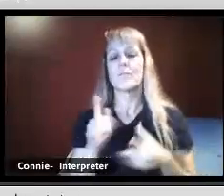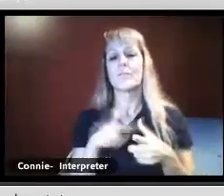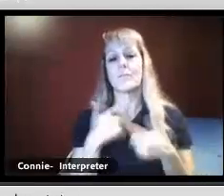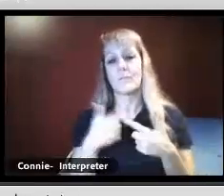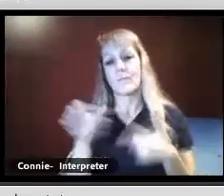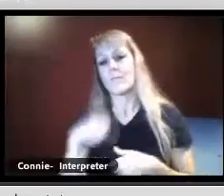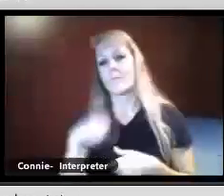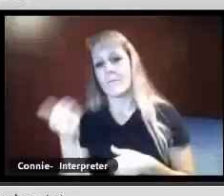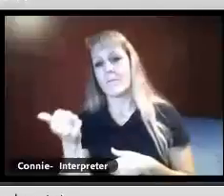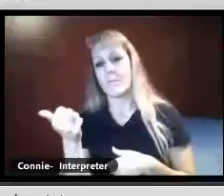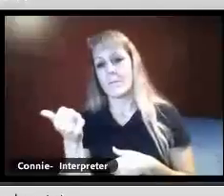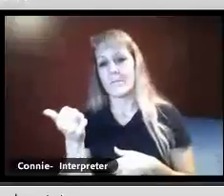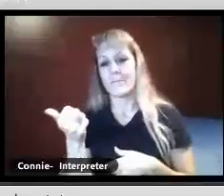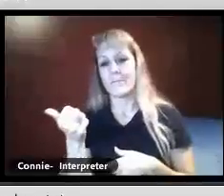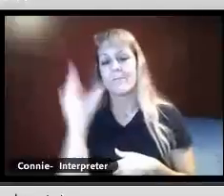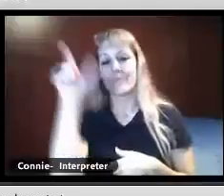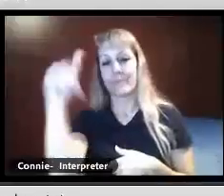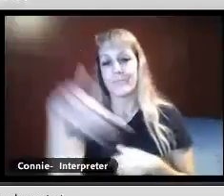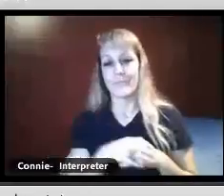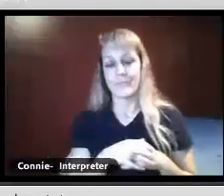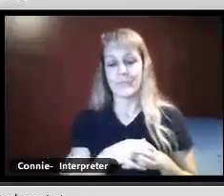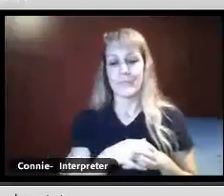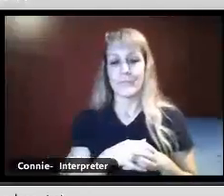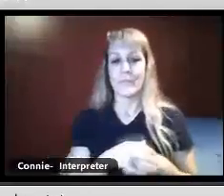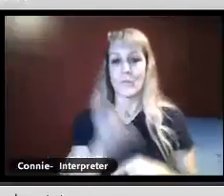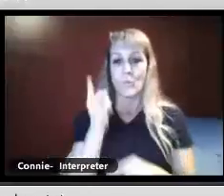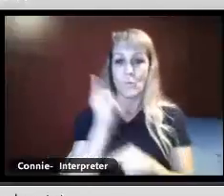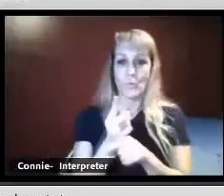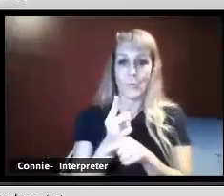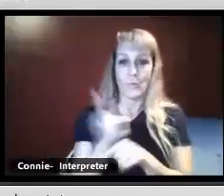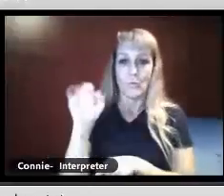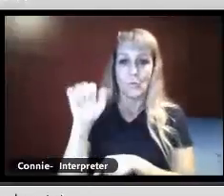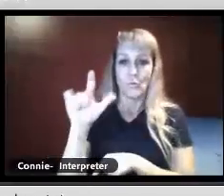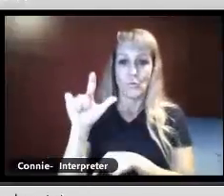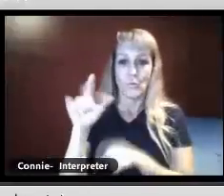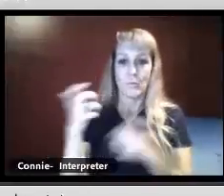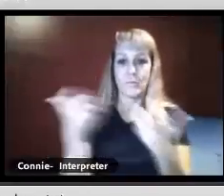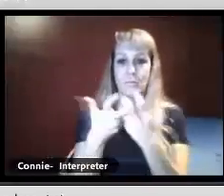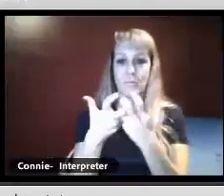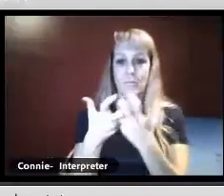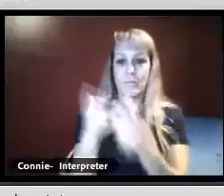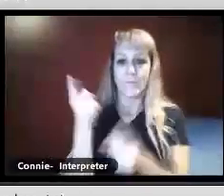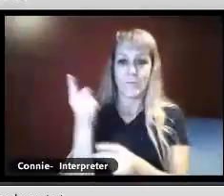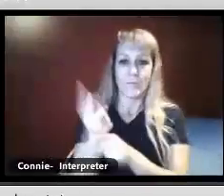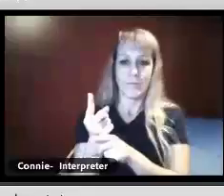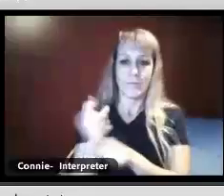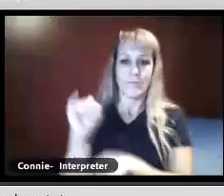others later. I like to think about the right tool for the right job, and this